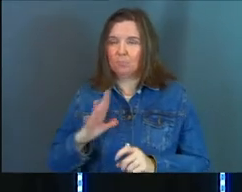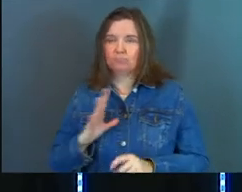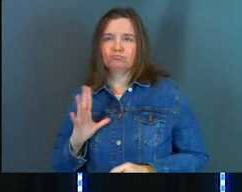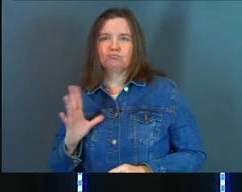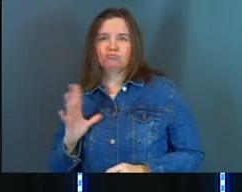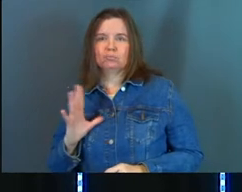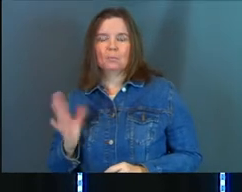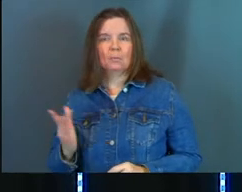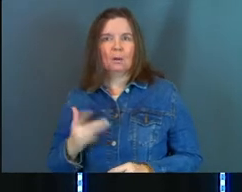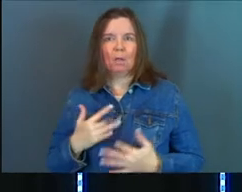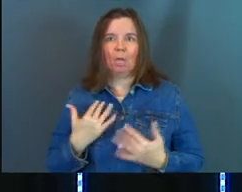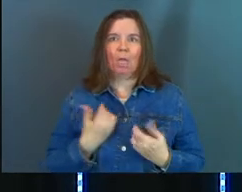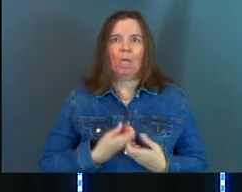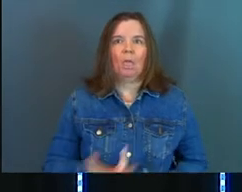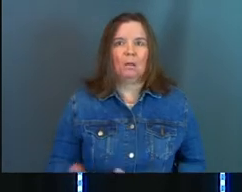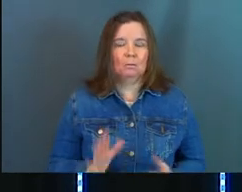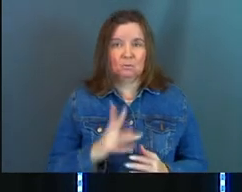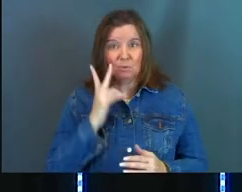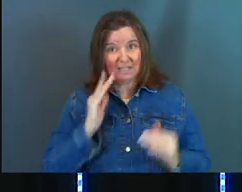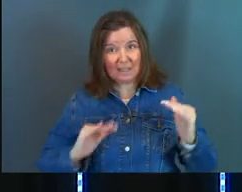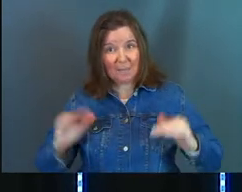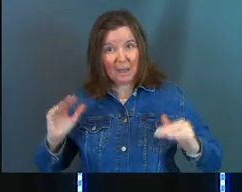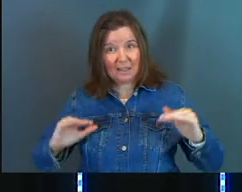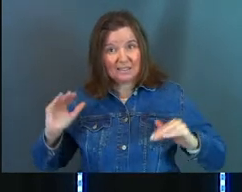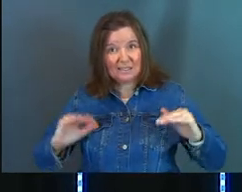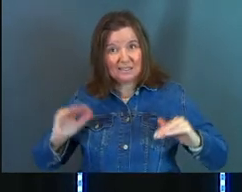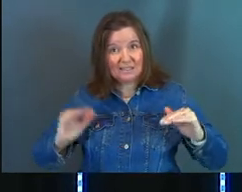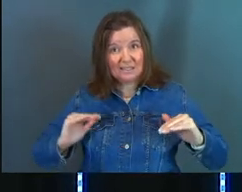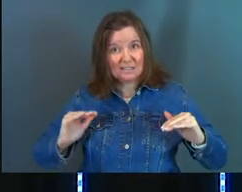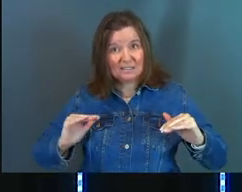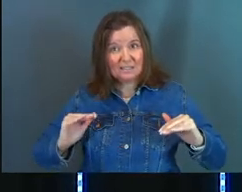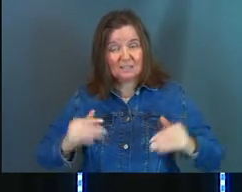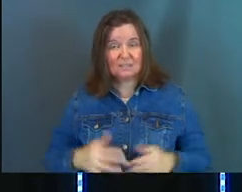fine. You see the balance in that verse?